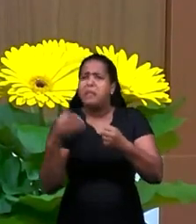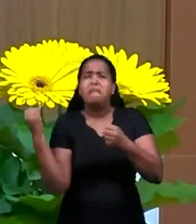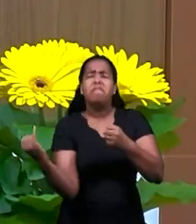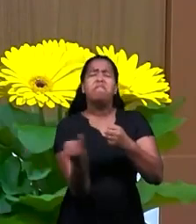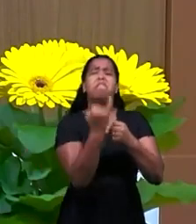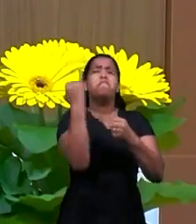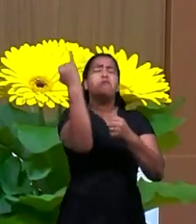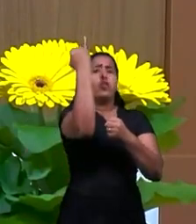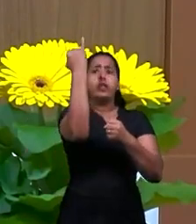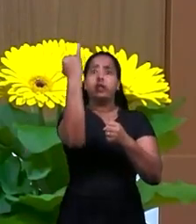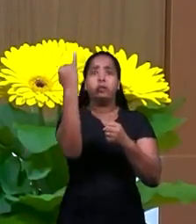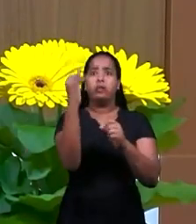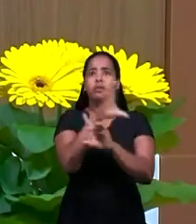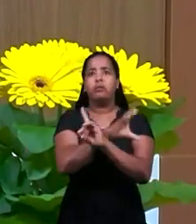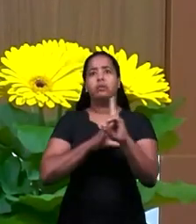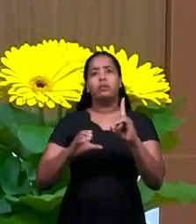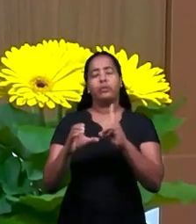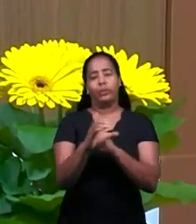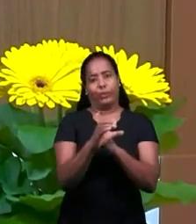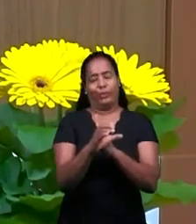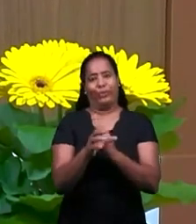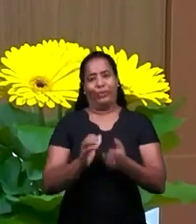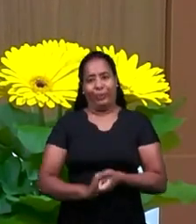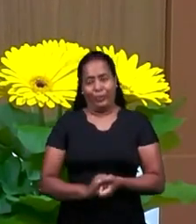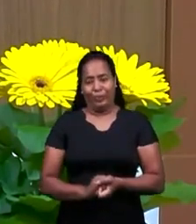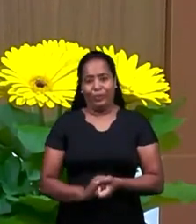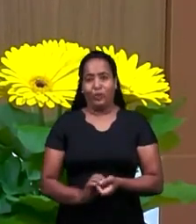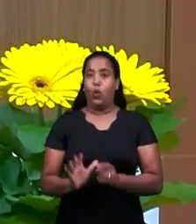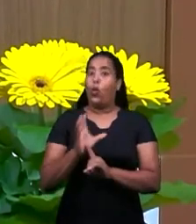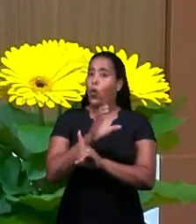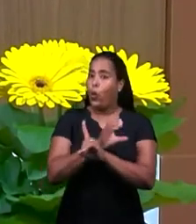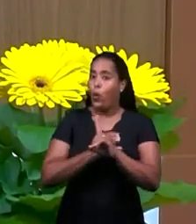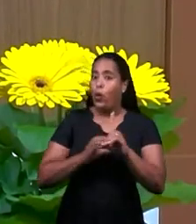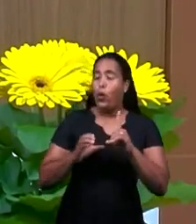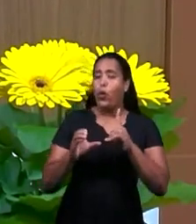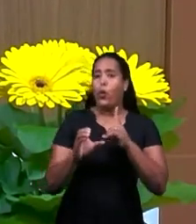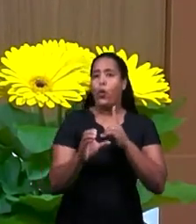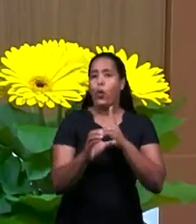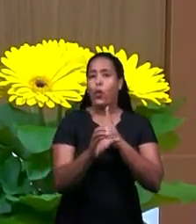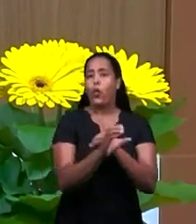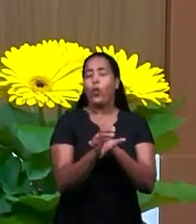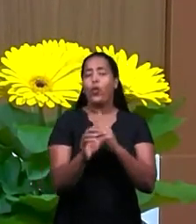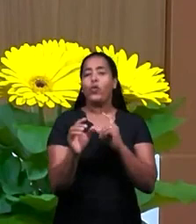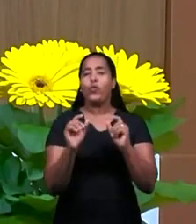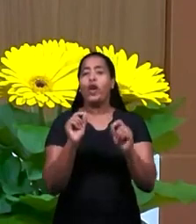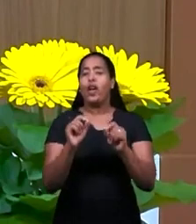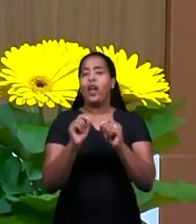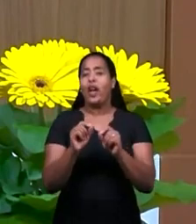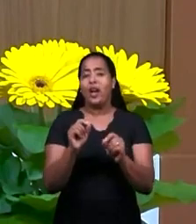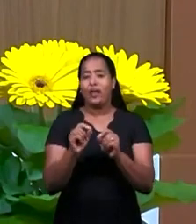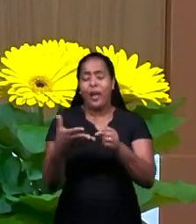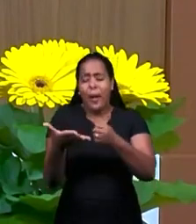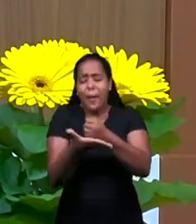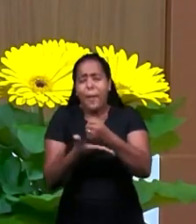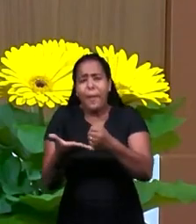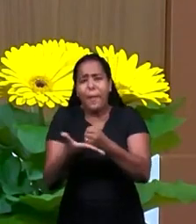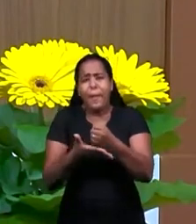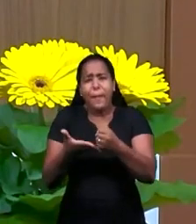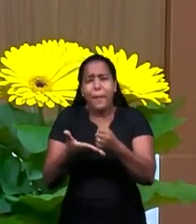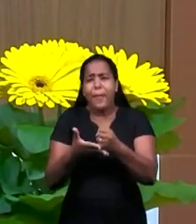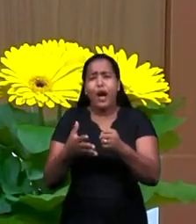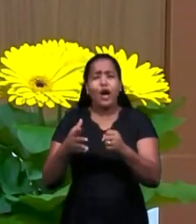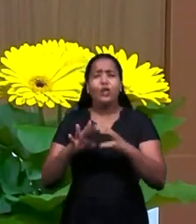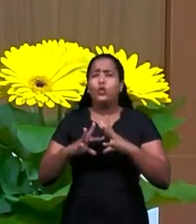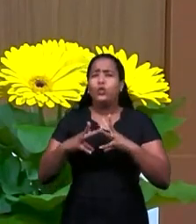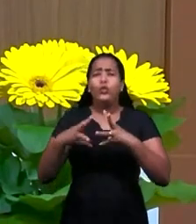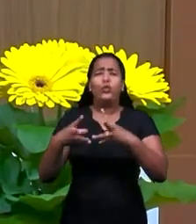required elements for the service. So the service was the consummation of God's project